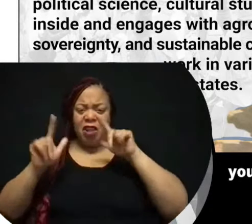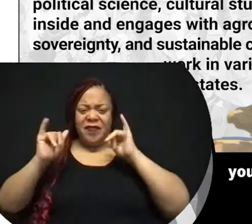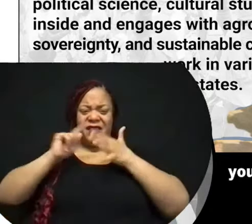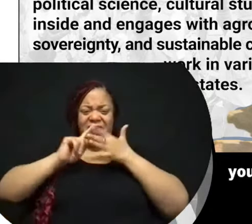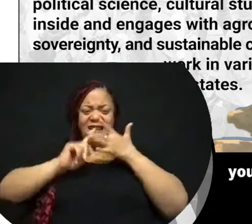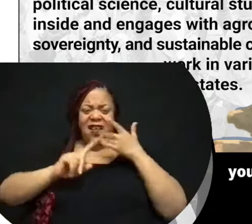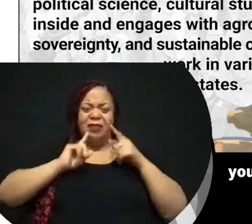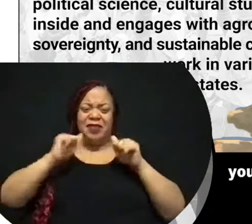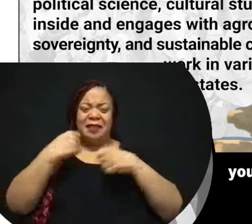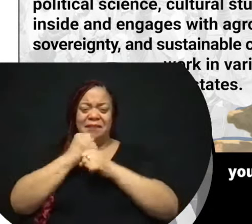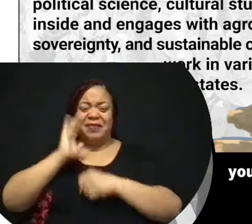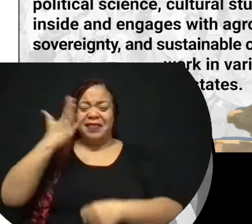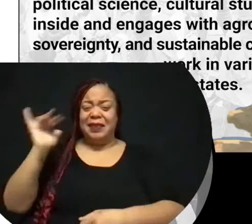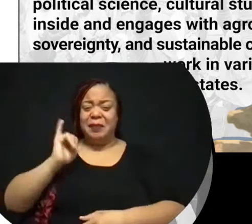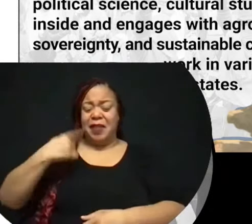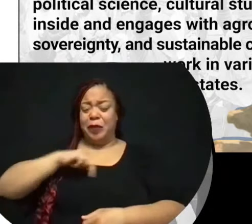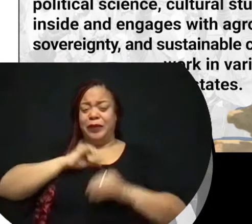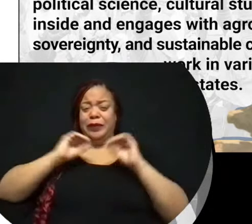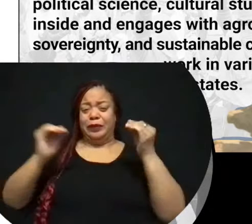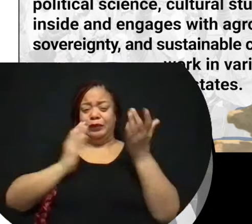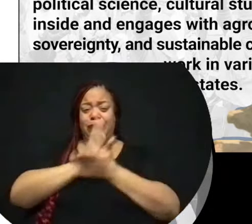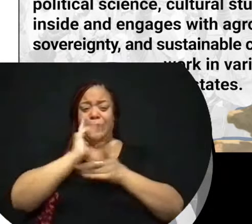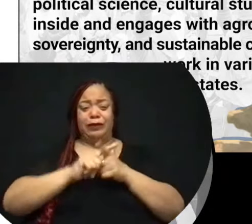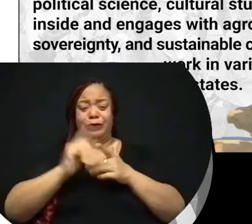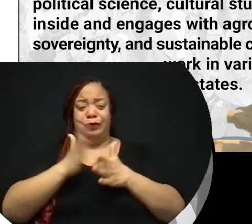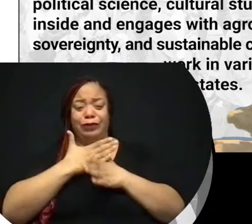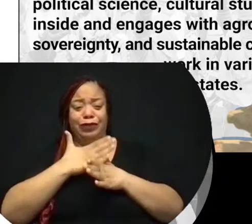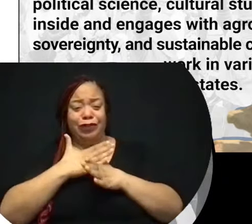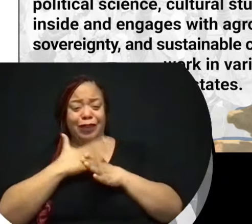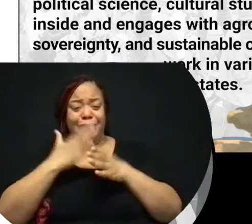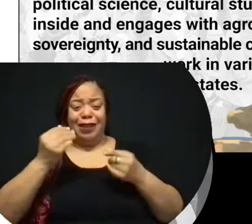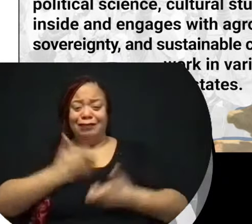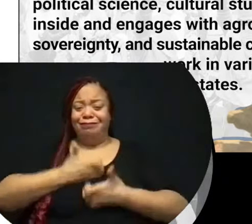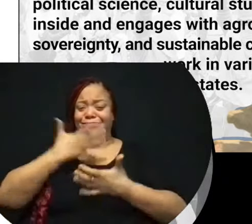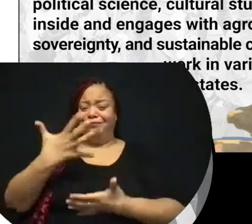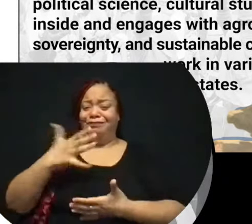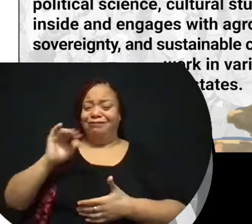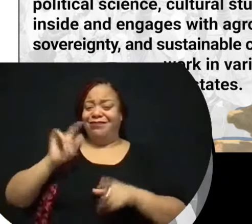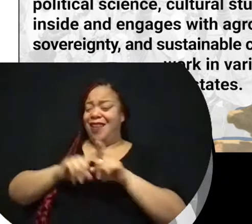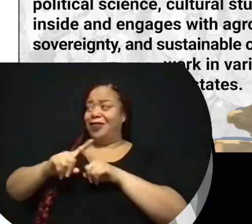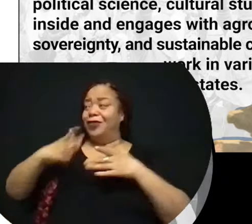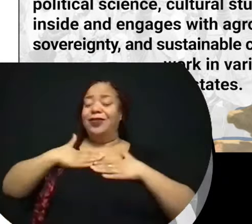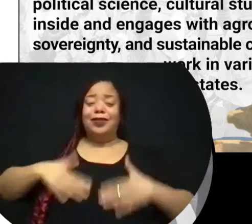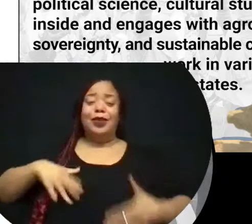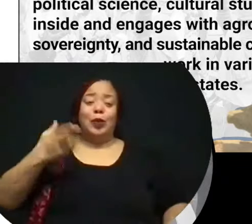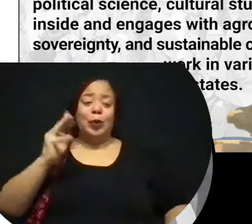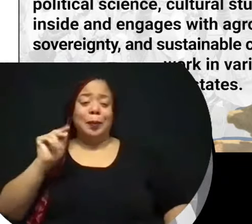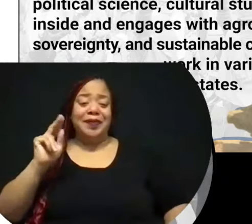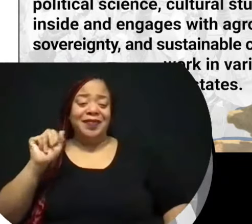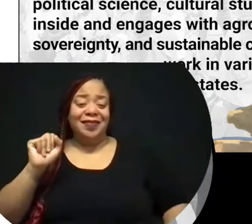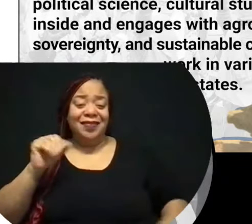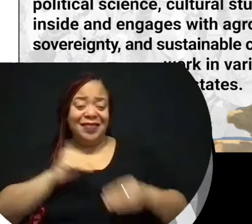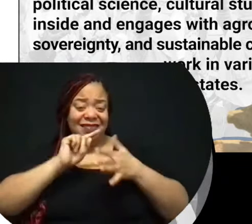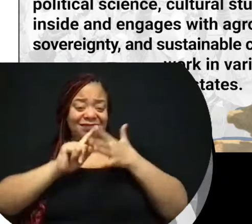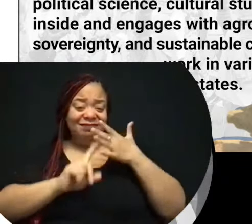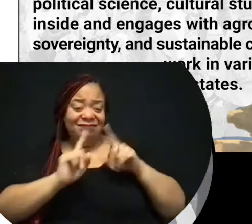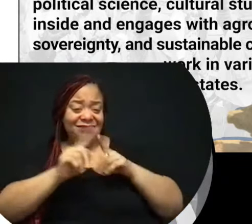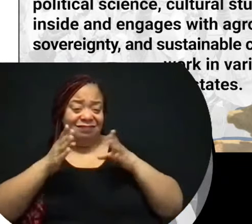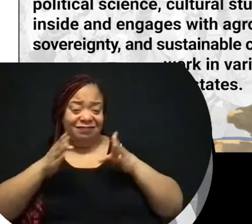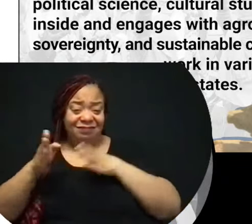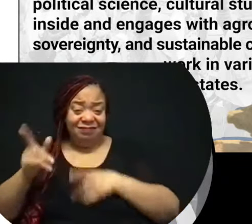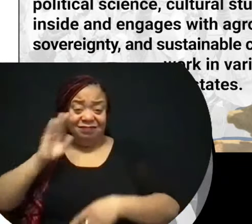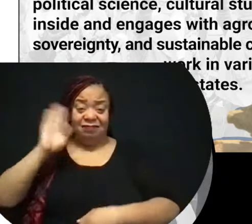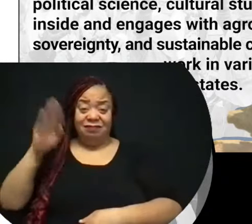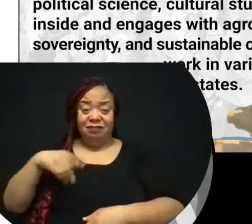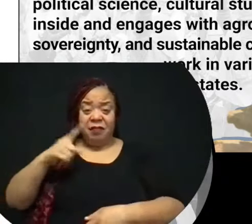and just different codes and laws and regulations that will try to prevent that process. We got to dismantle